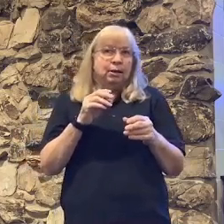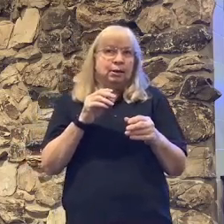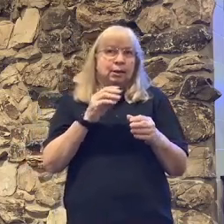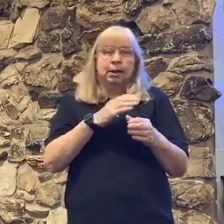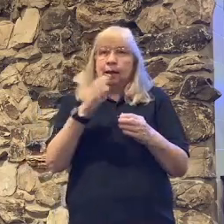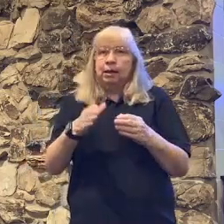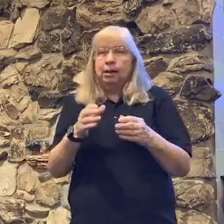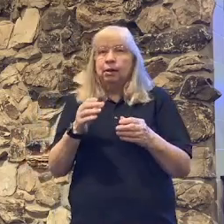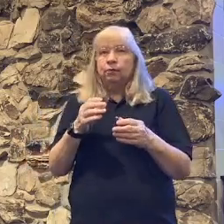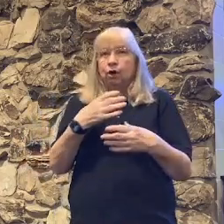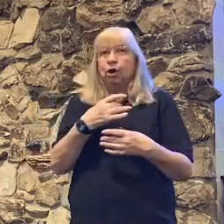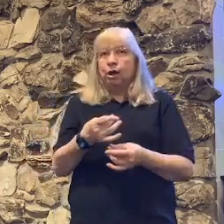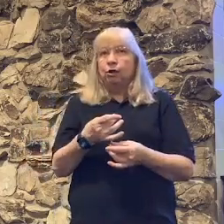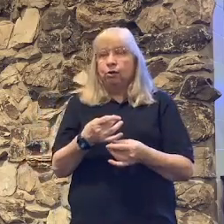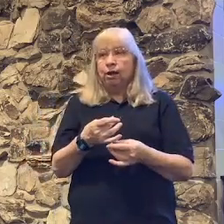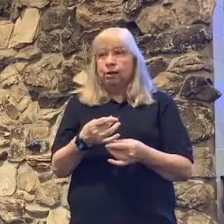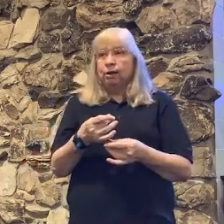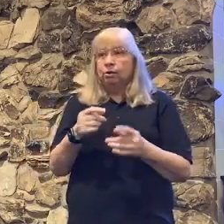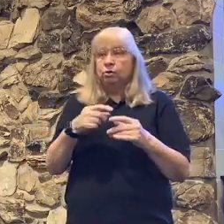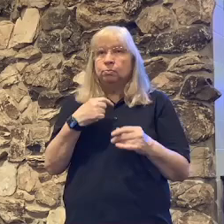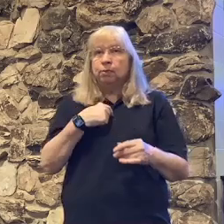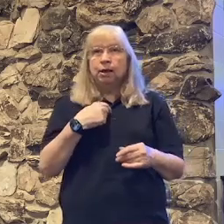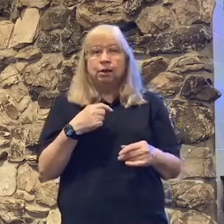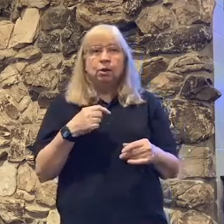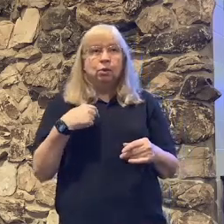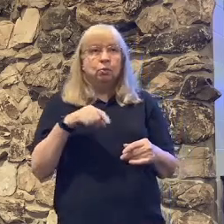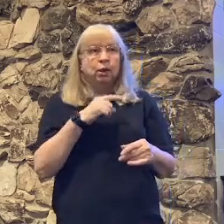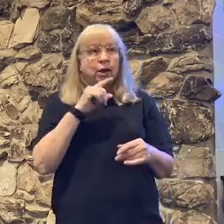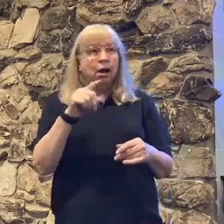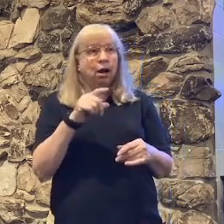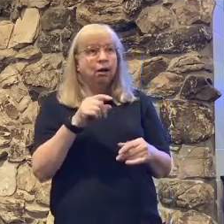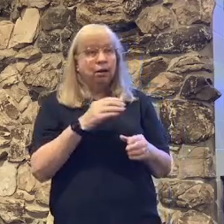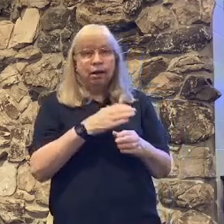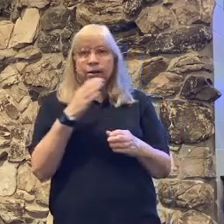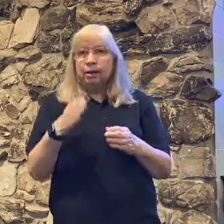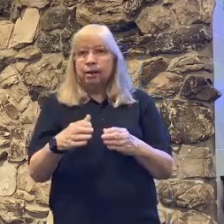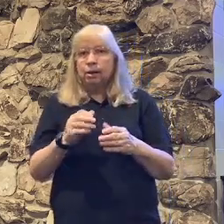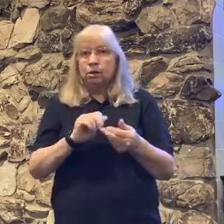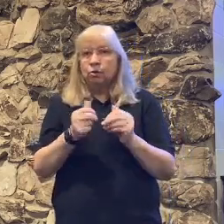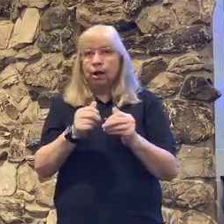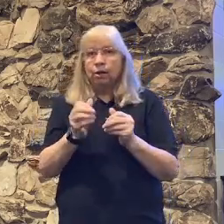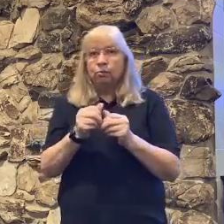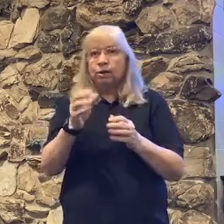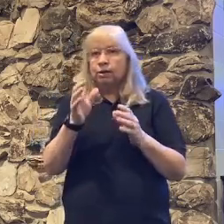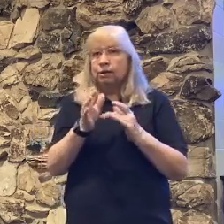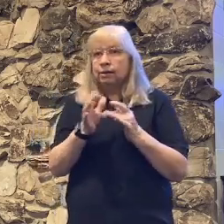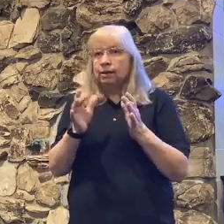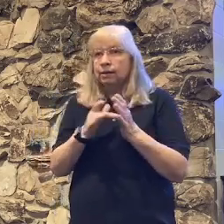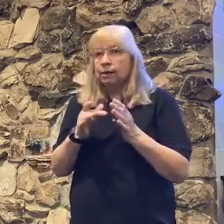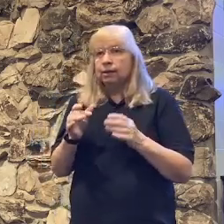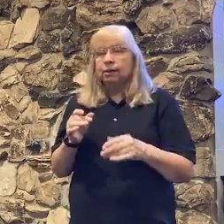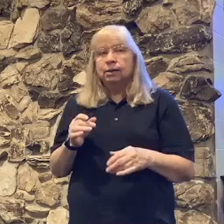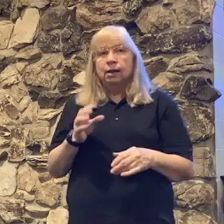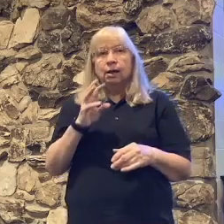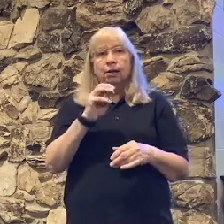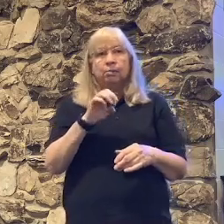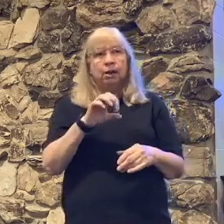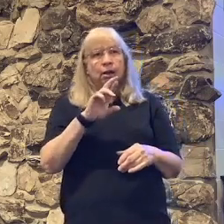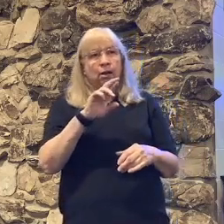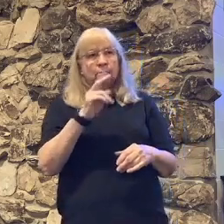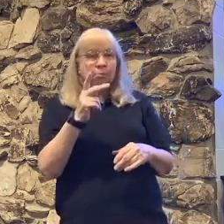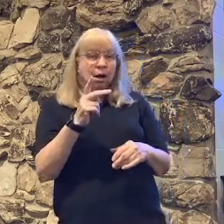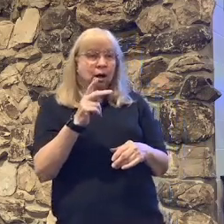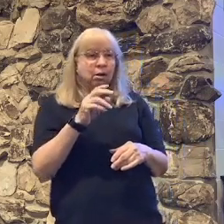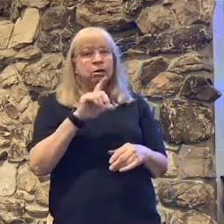because we're at the end of the race with Jesus. Now, Mark, Luke,